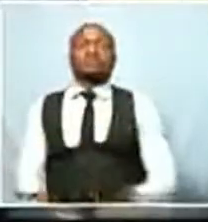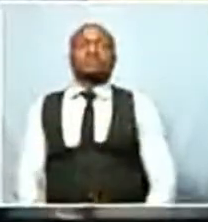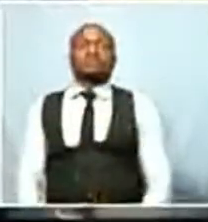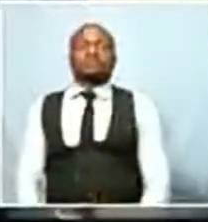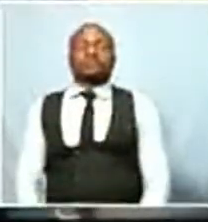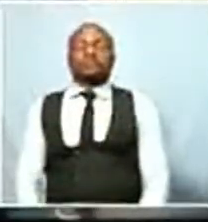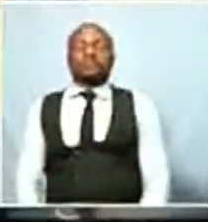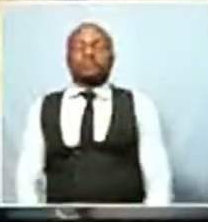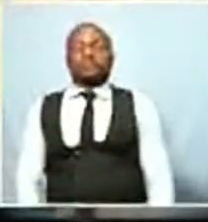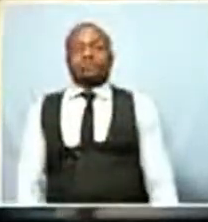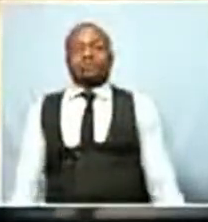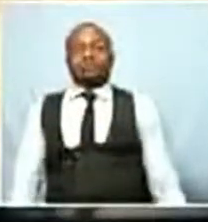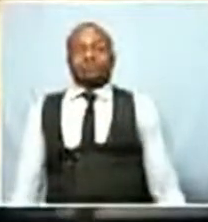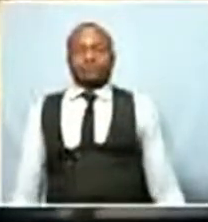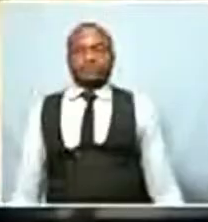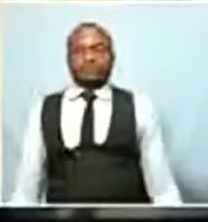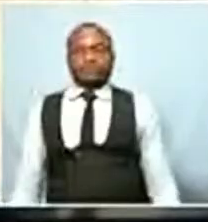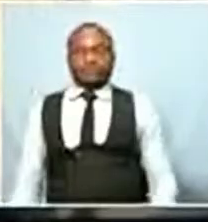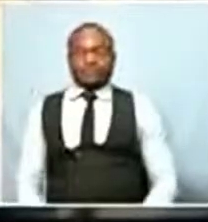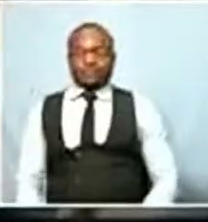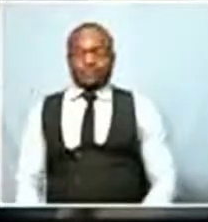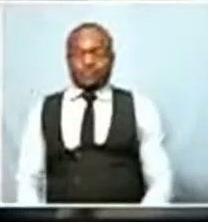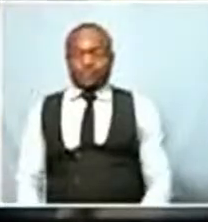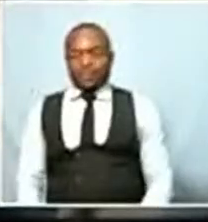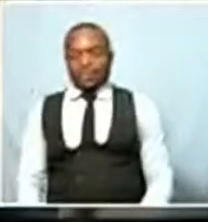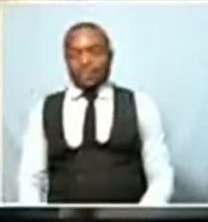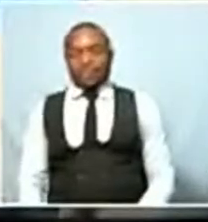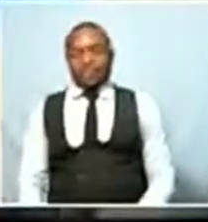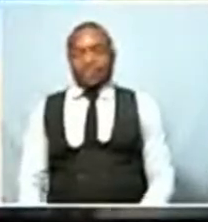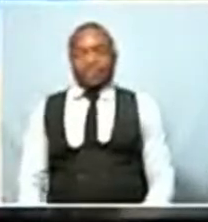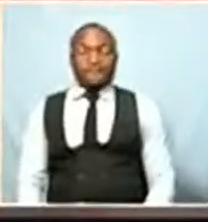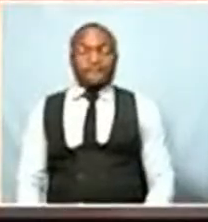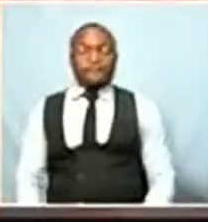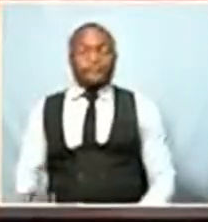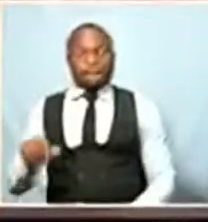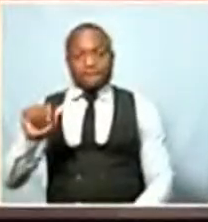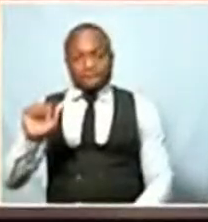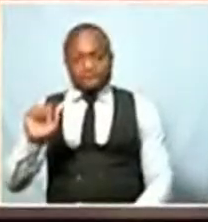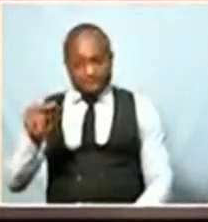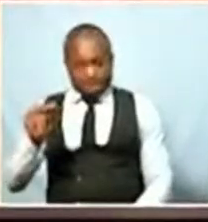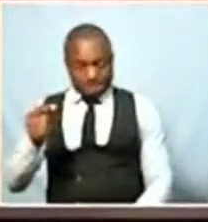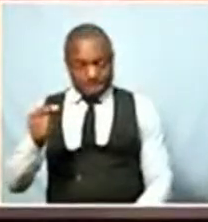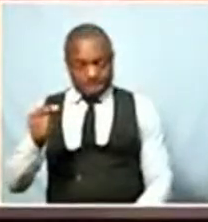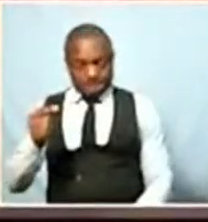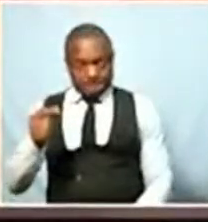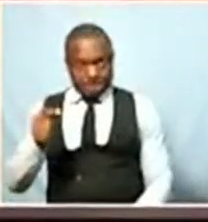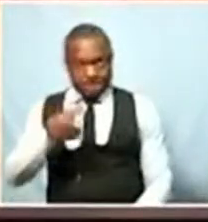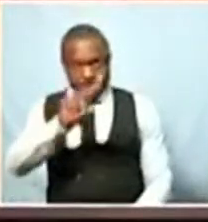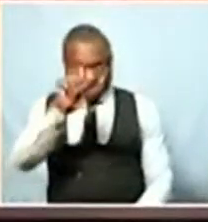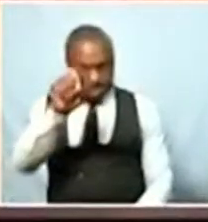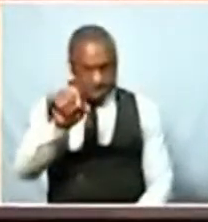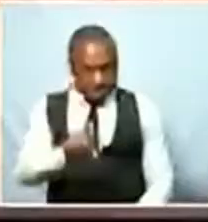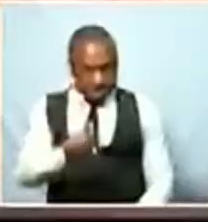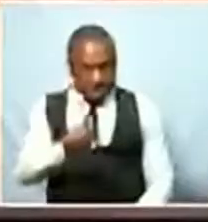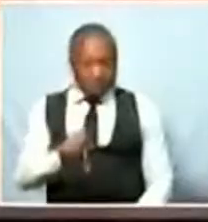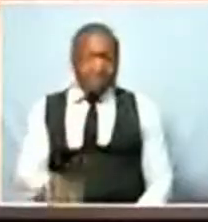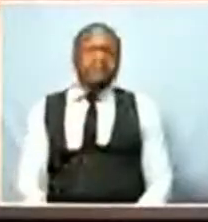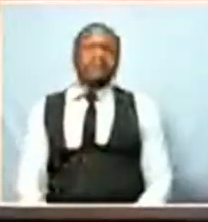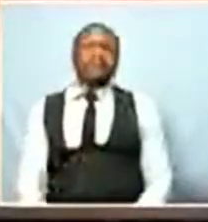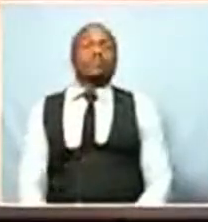Auditor General, The question from